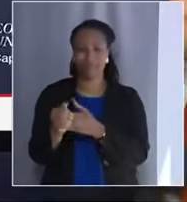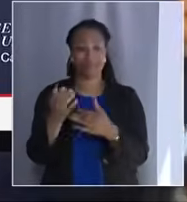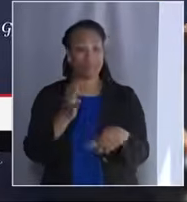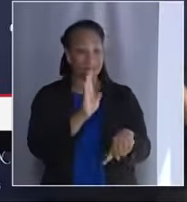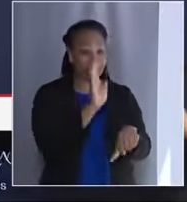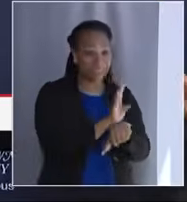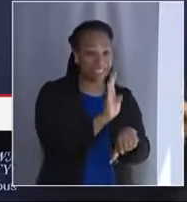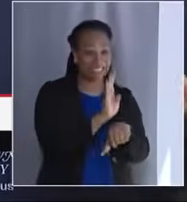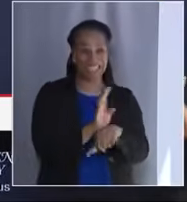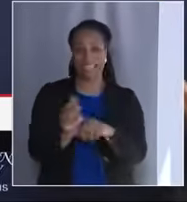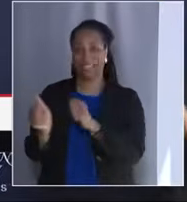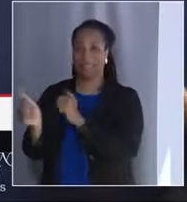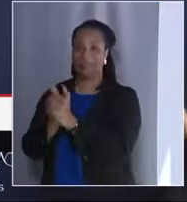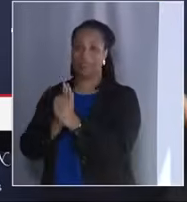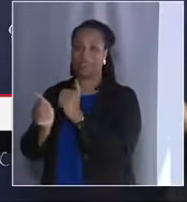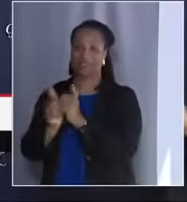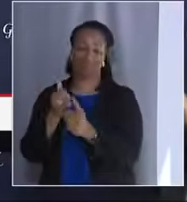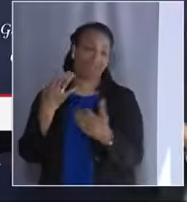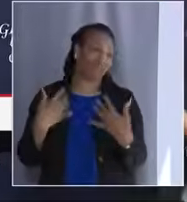Cohen.